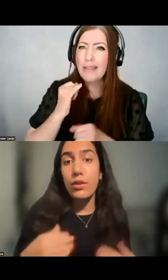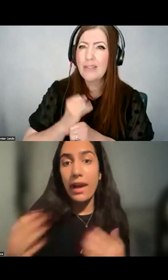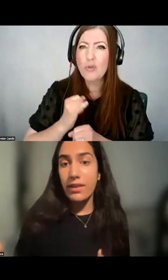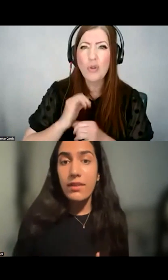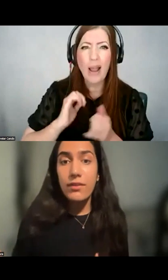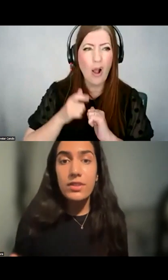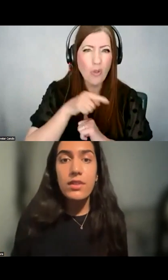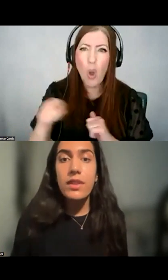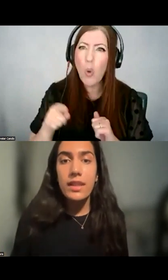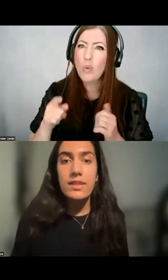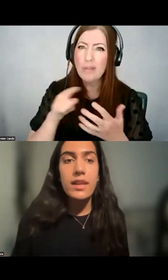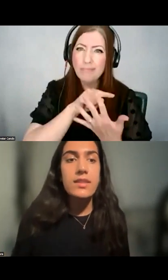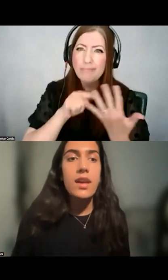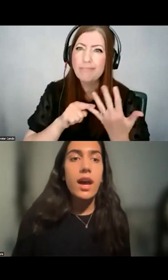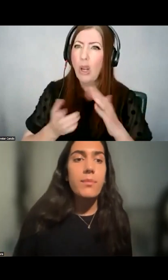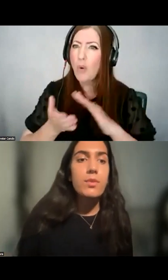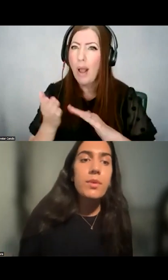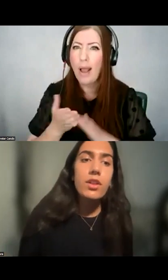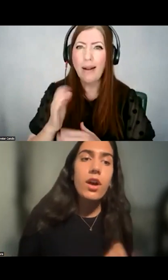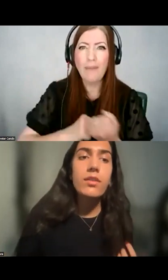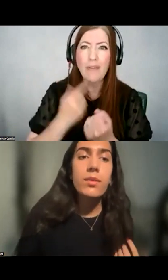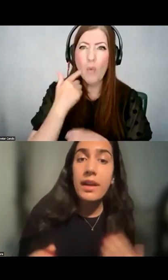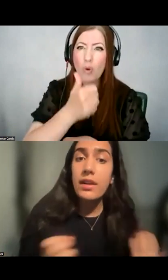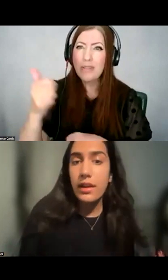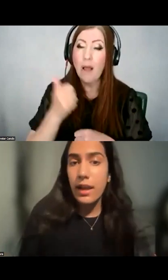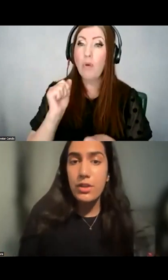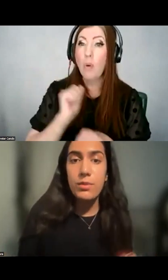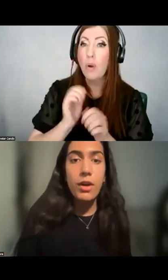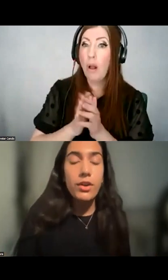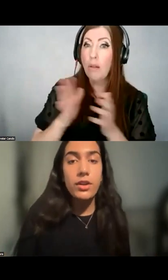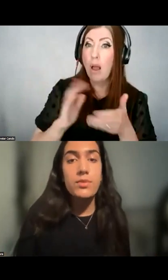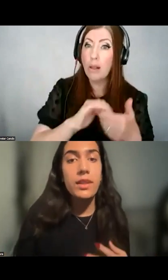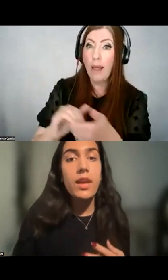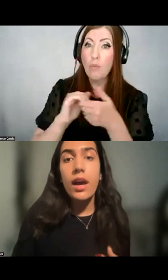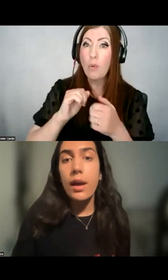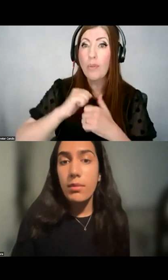let alone advocate for yourself in that sense. So we work a lot in collaboration with